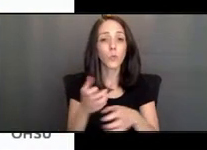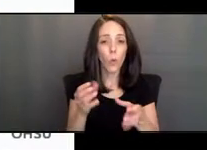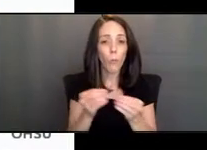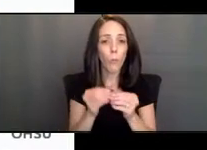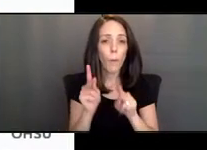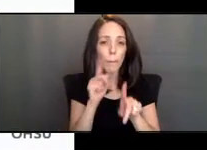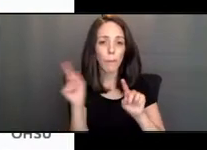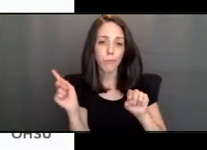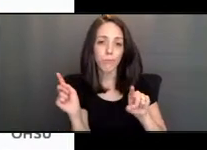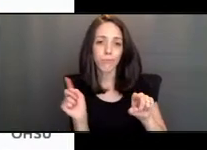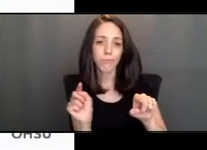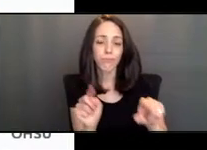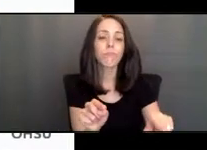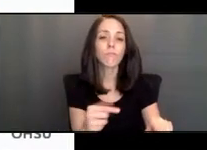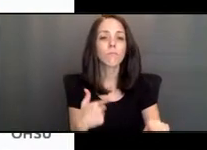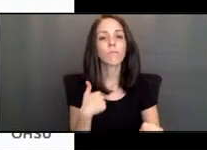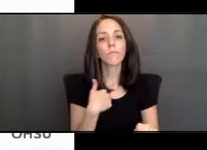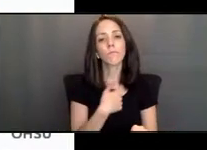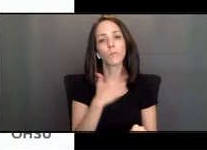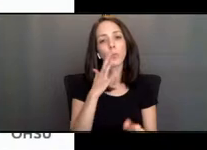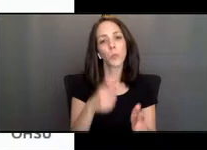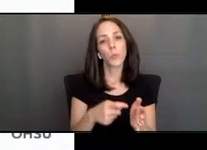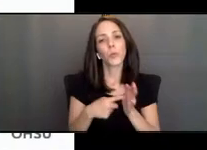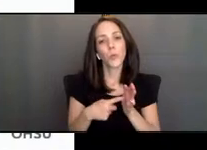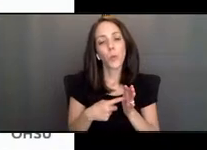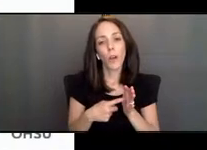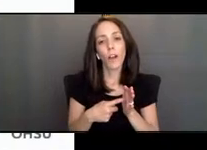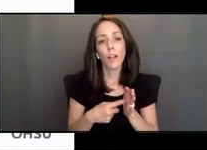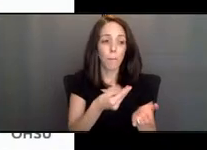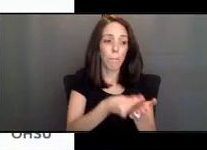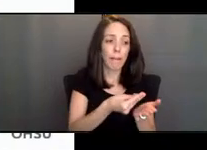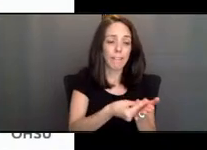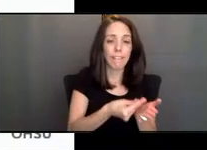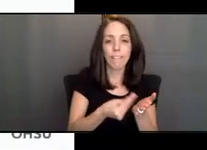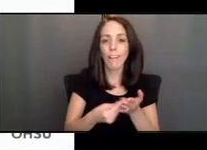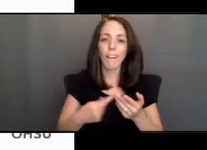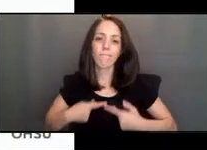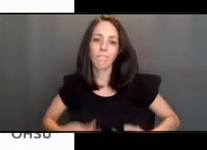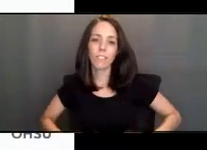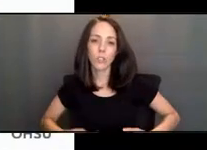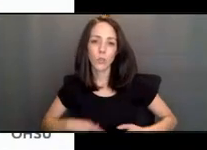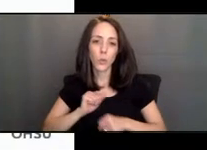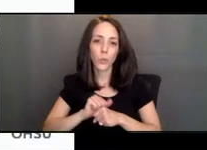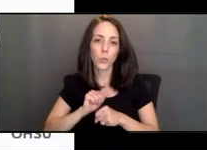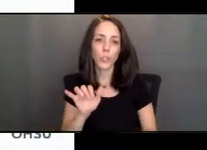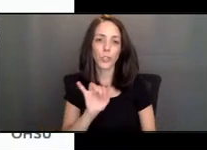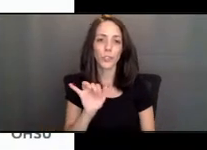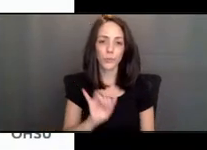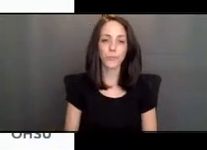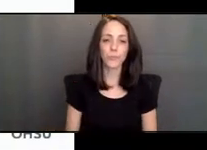turn require capital and physical capacity. Next slide.